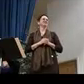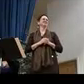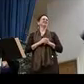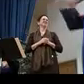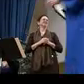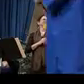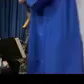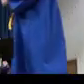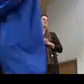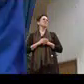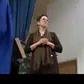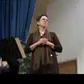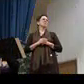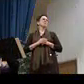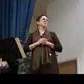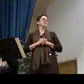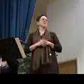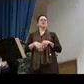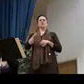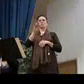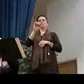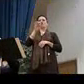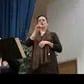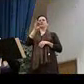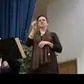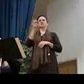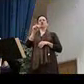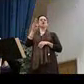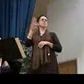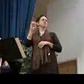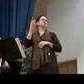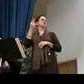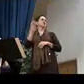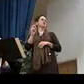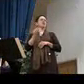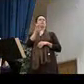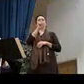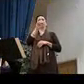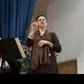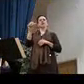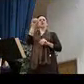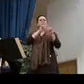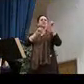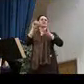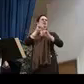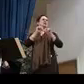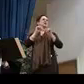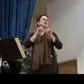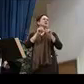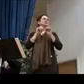Brian J. Pichard, Associate of Applied Science, Sustainable Energy Tech, high honors.